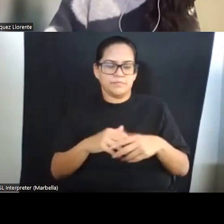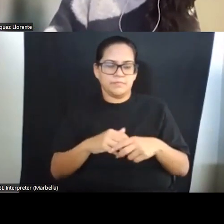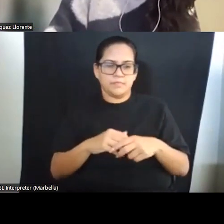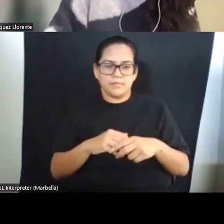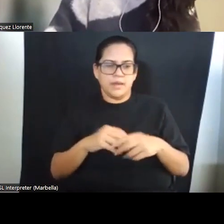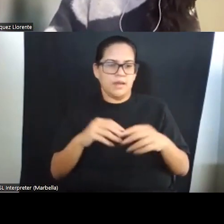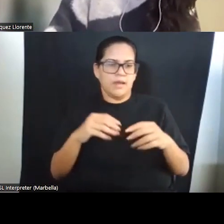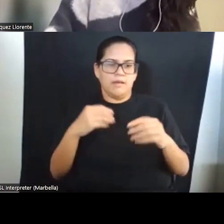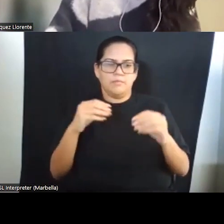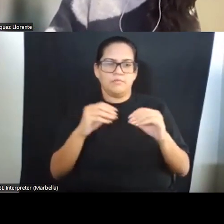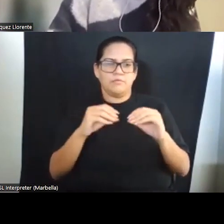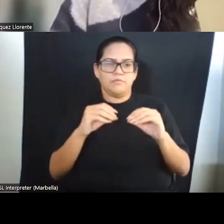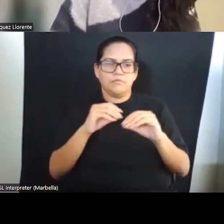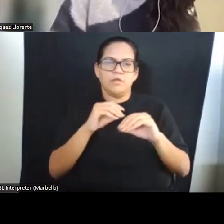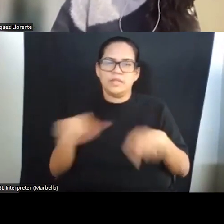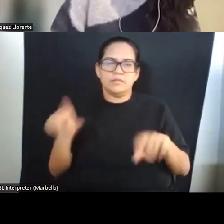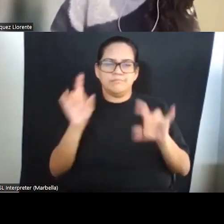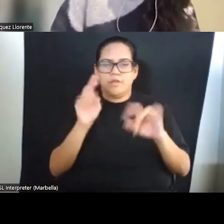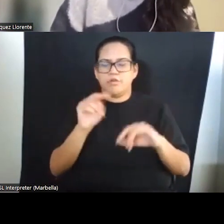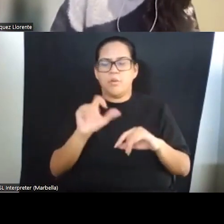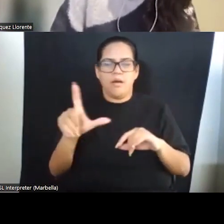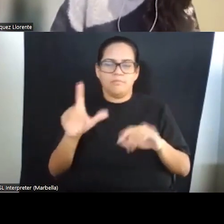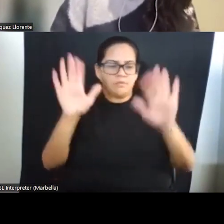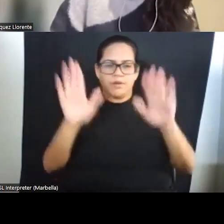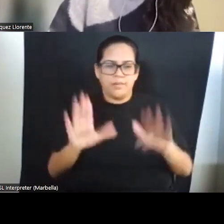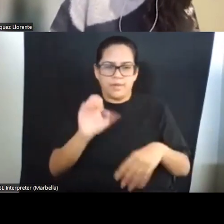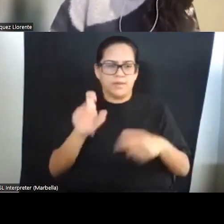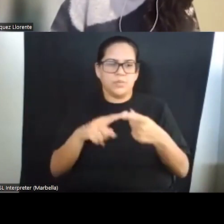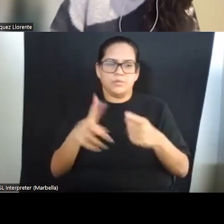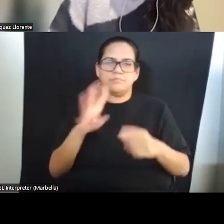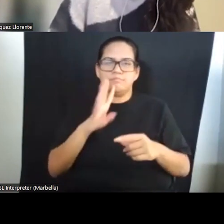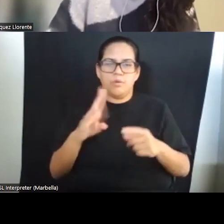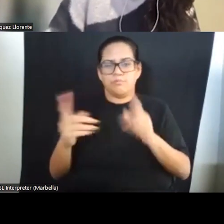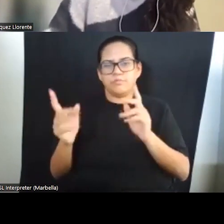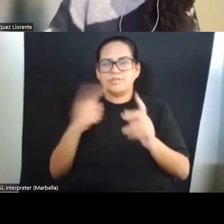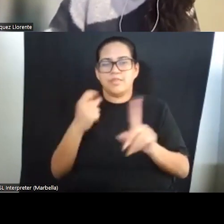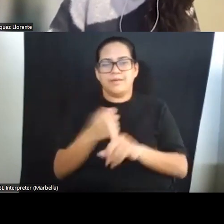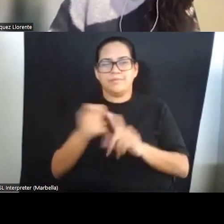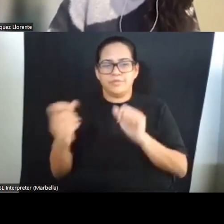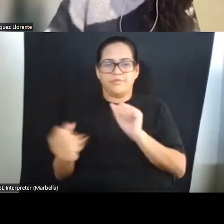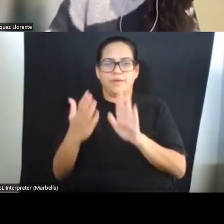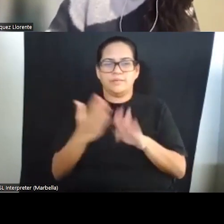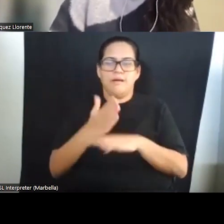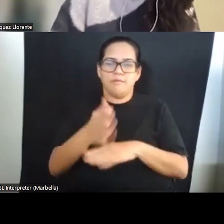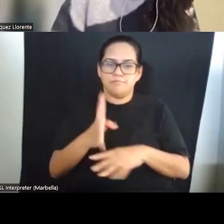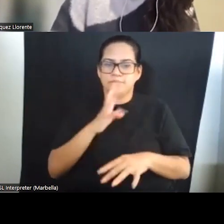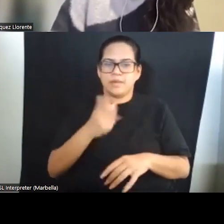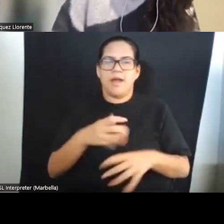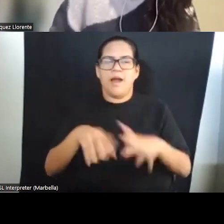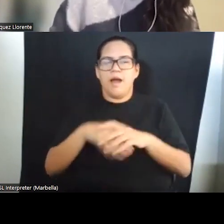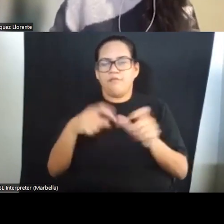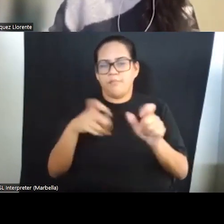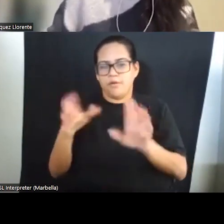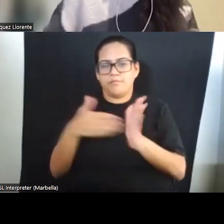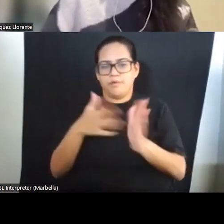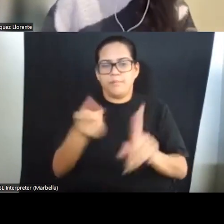mean, Noel Martin is an incredible case. You know, she spoke out, and we've spoken to her, and she says the abuse she faced following speaking out against her abuse, it, to